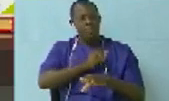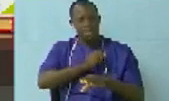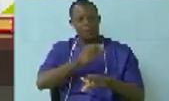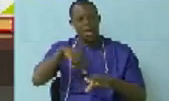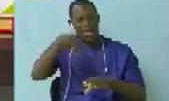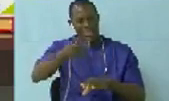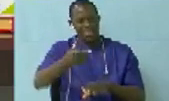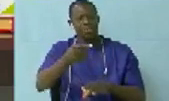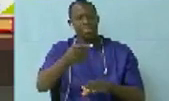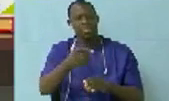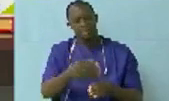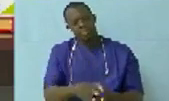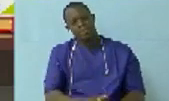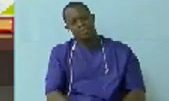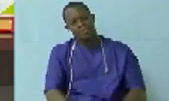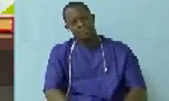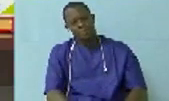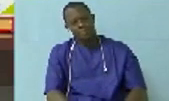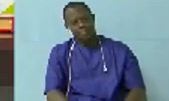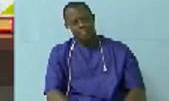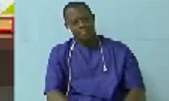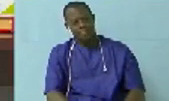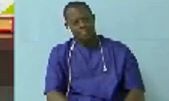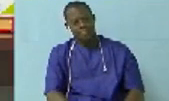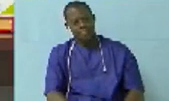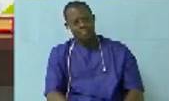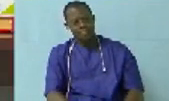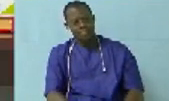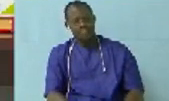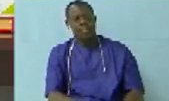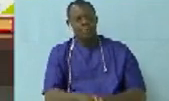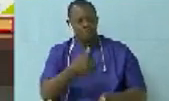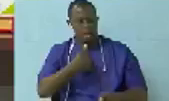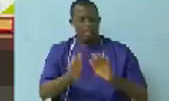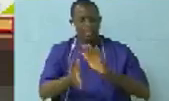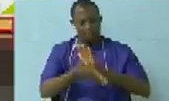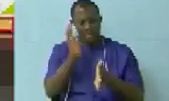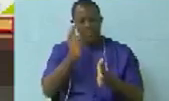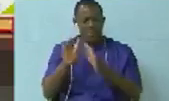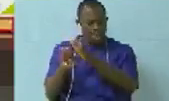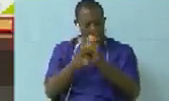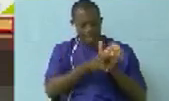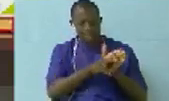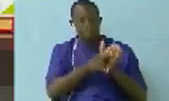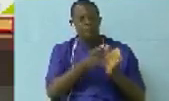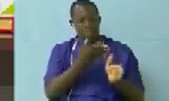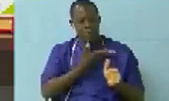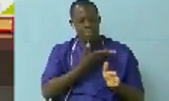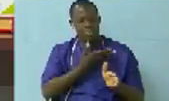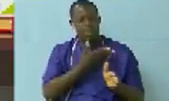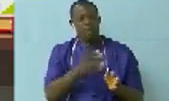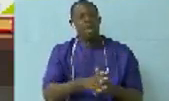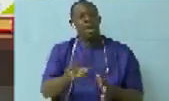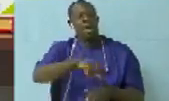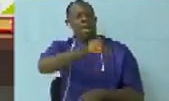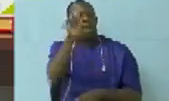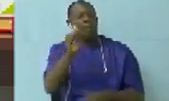puruke dumi officer ya karaminto. And I passed the exams. Na londi kontibo kema gagné. And I